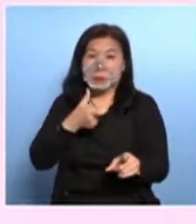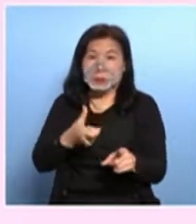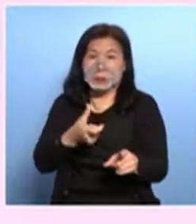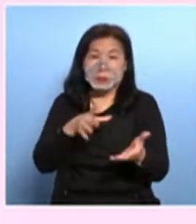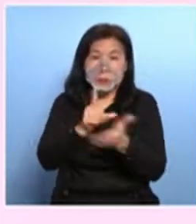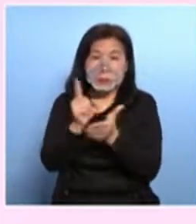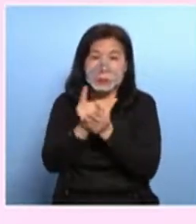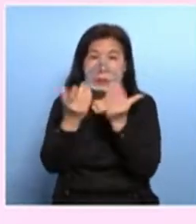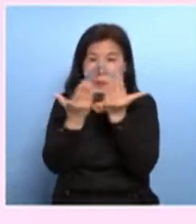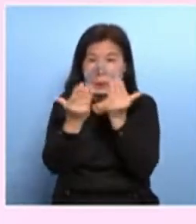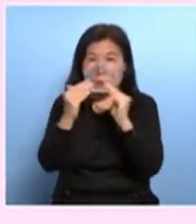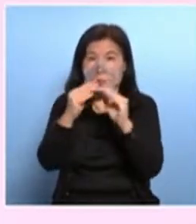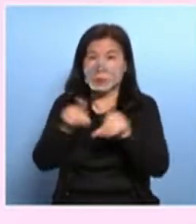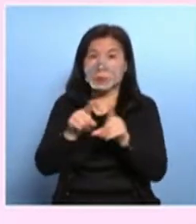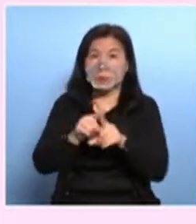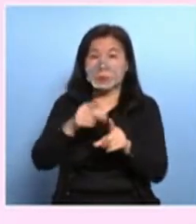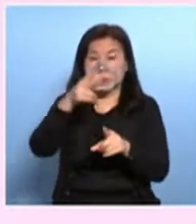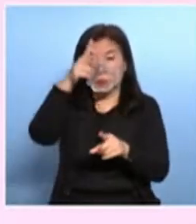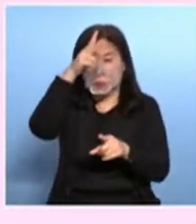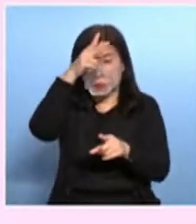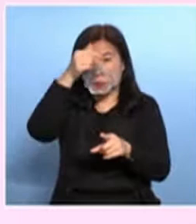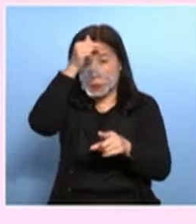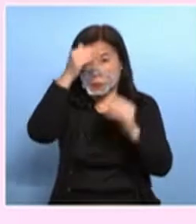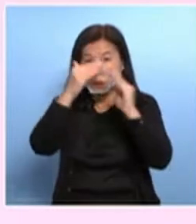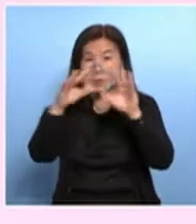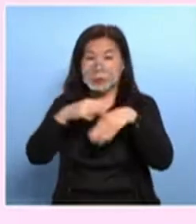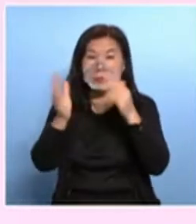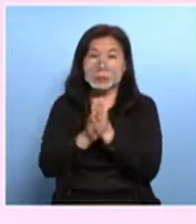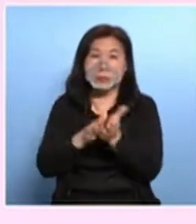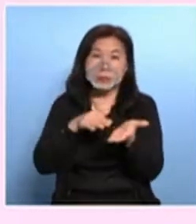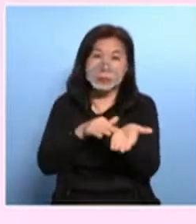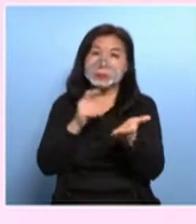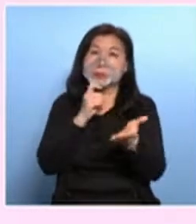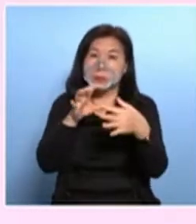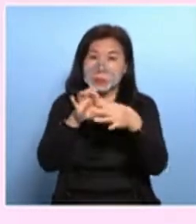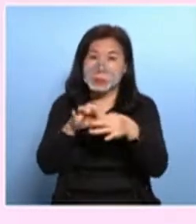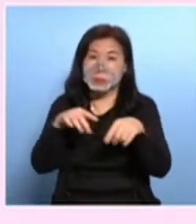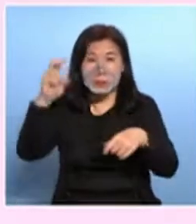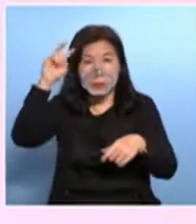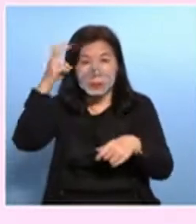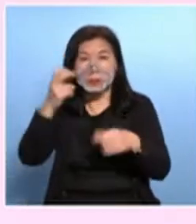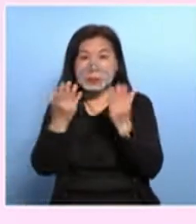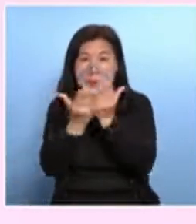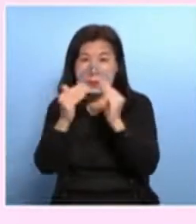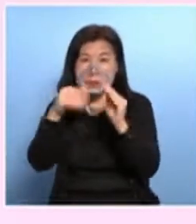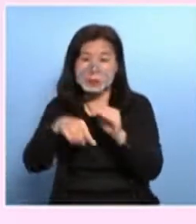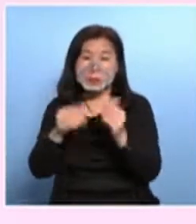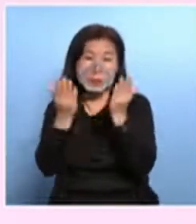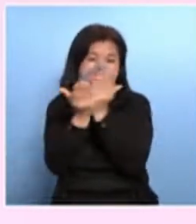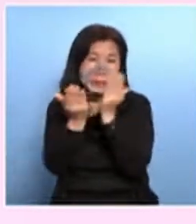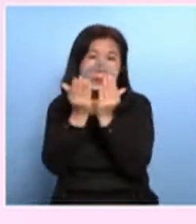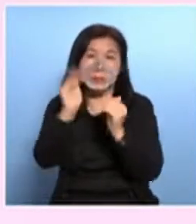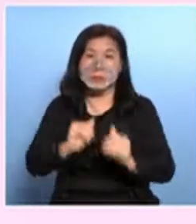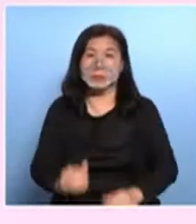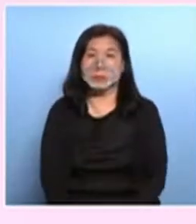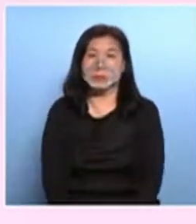Students who have successfully completed the programs can become medical professionals.